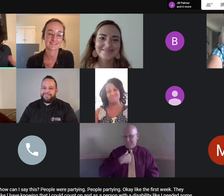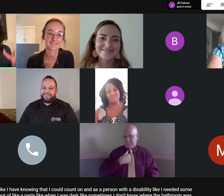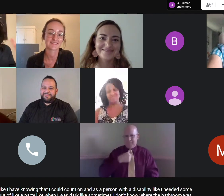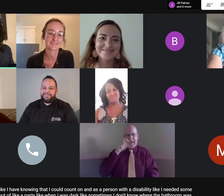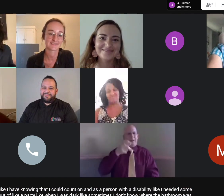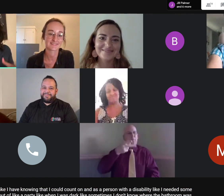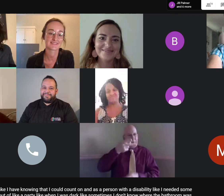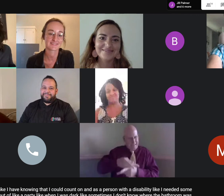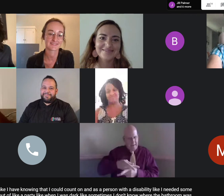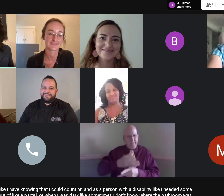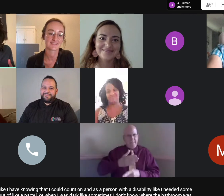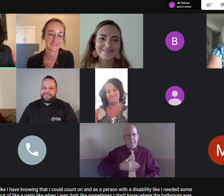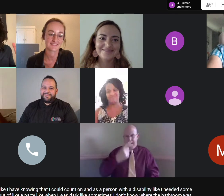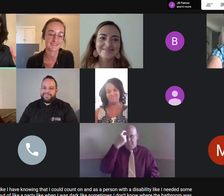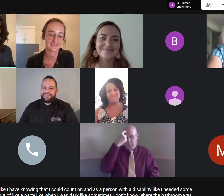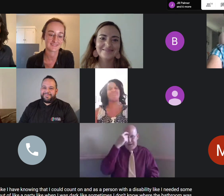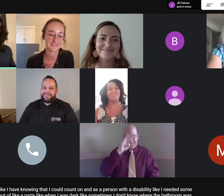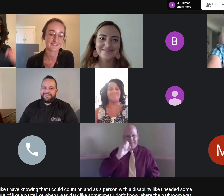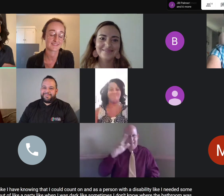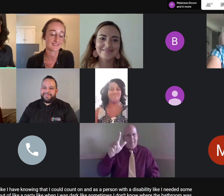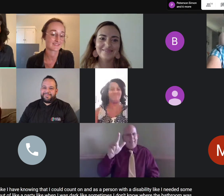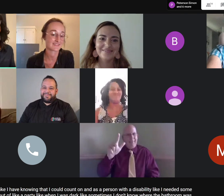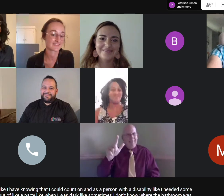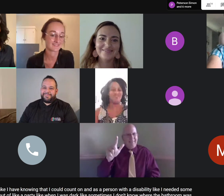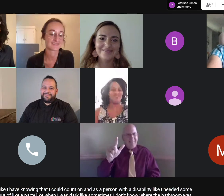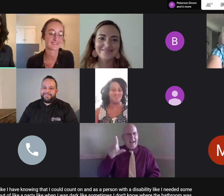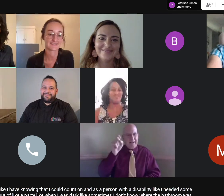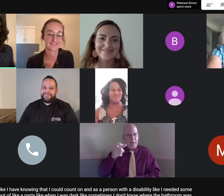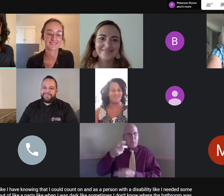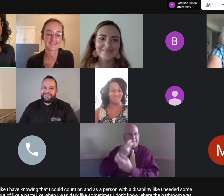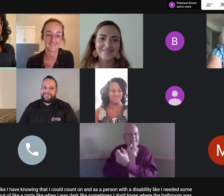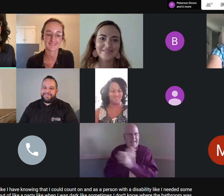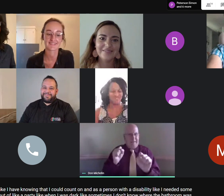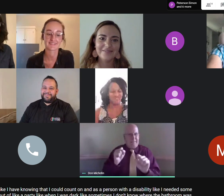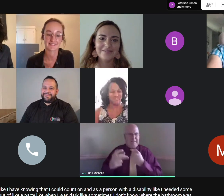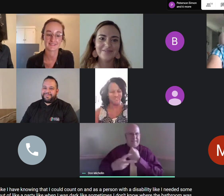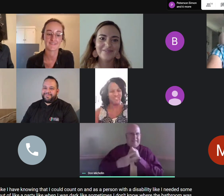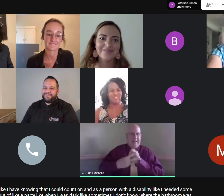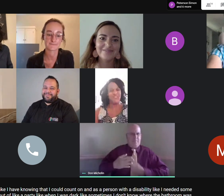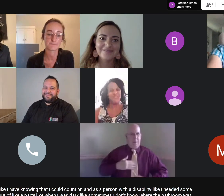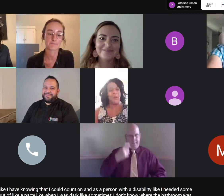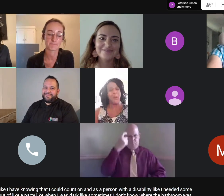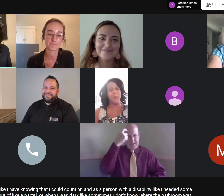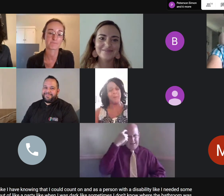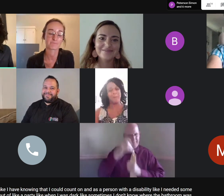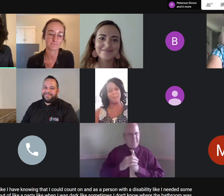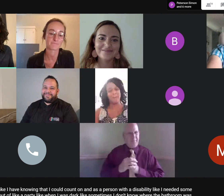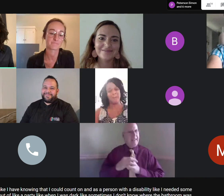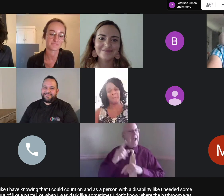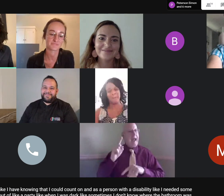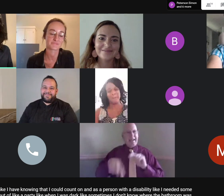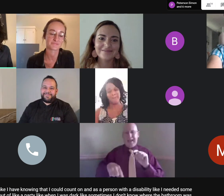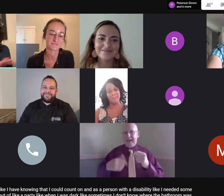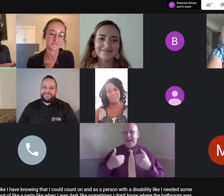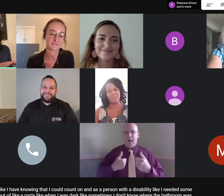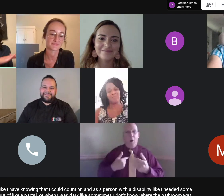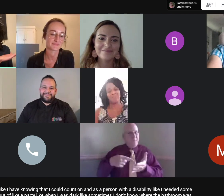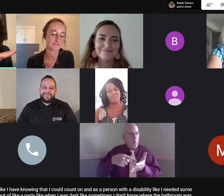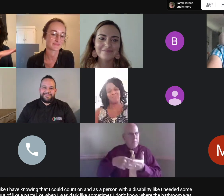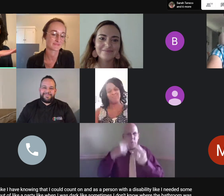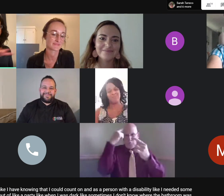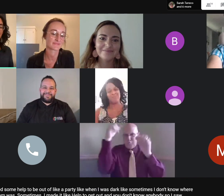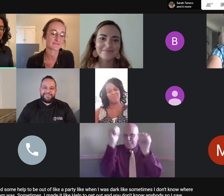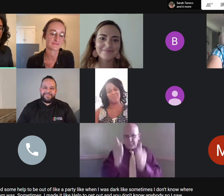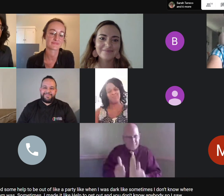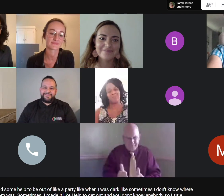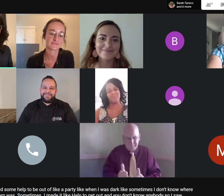whatever faculties I do have, like with me. Like I have to use that. I cannot diminish any further. So I did not